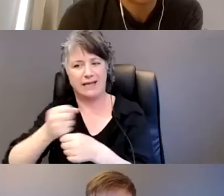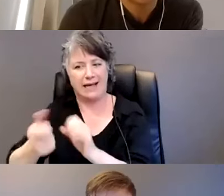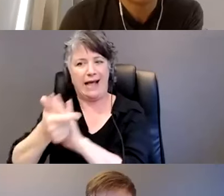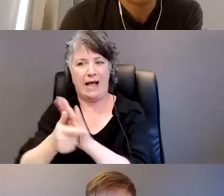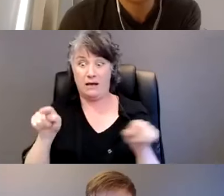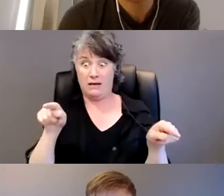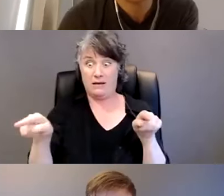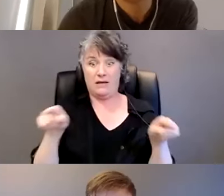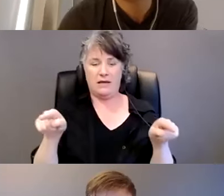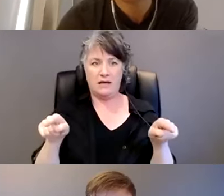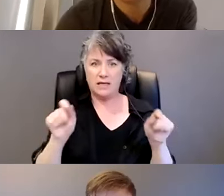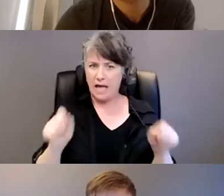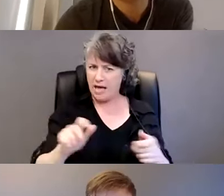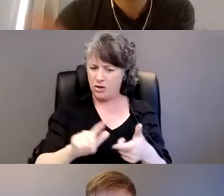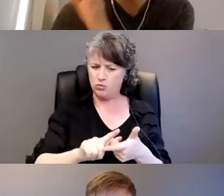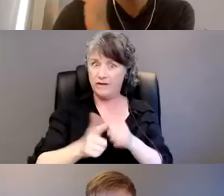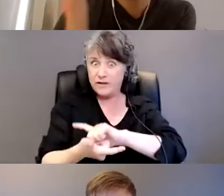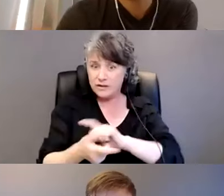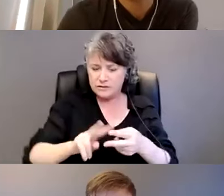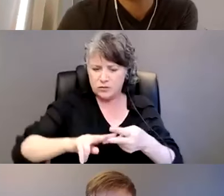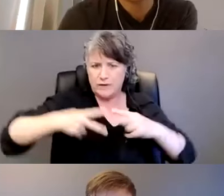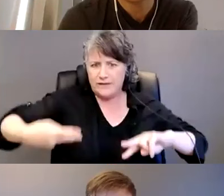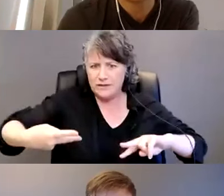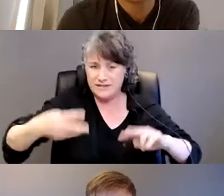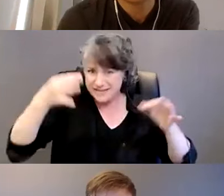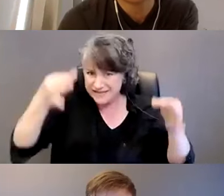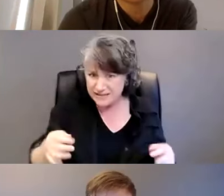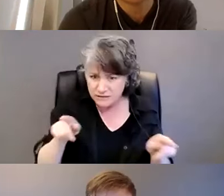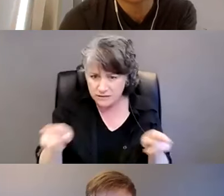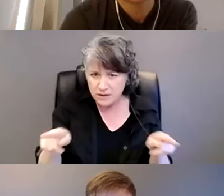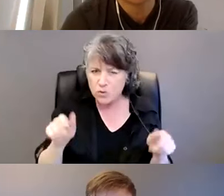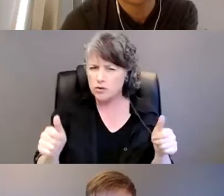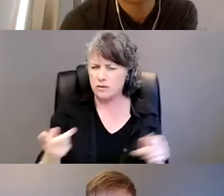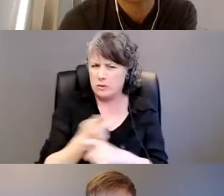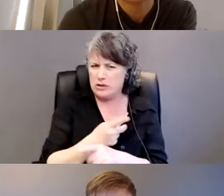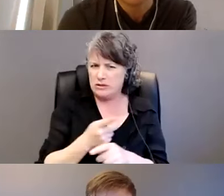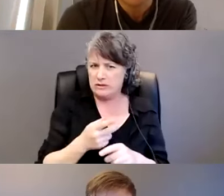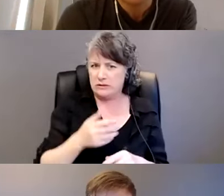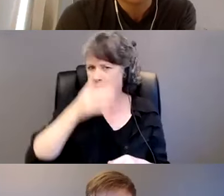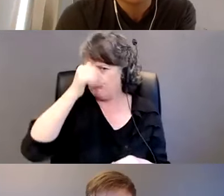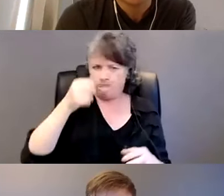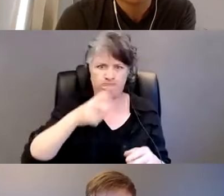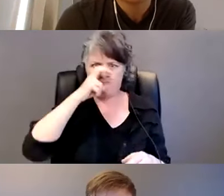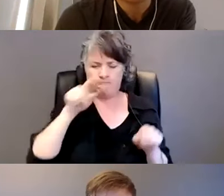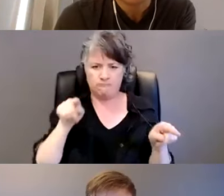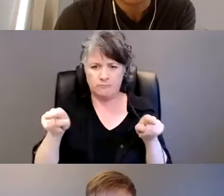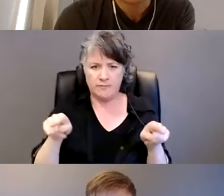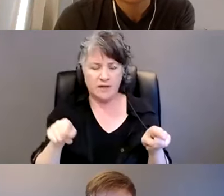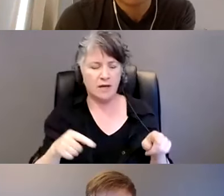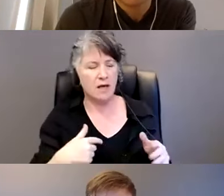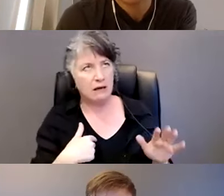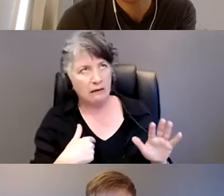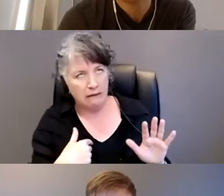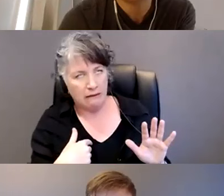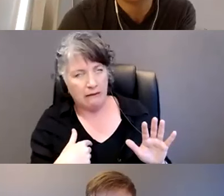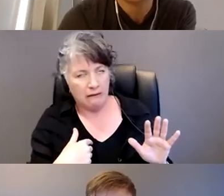Yeah, and I'm not sure that I maybe fully appreciate the nuance, and maybe some of the others could help me. But you know, I guess